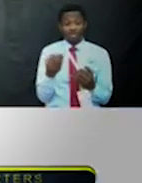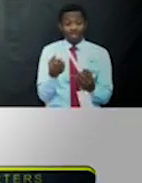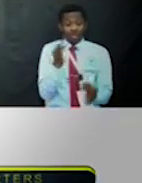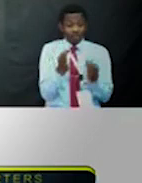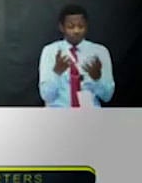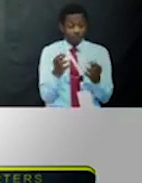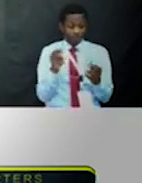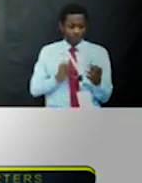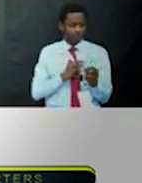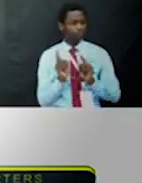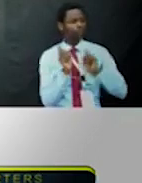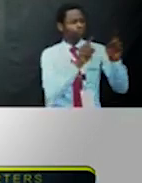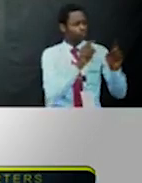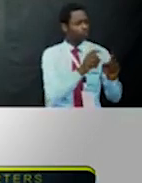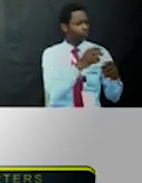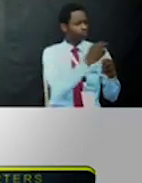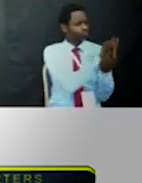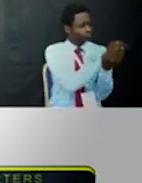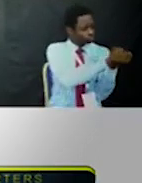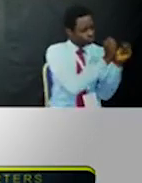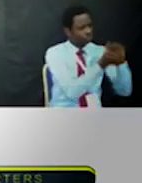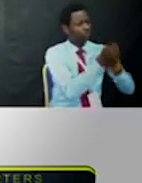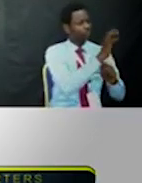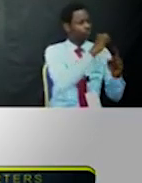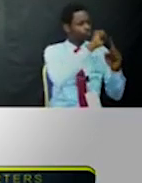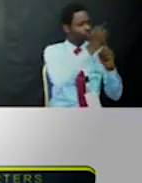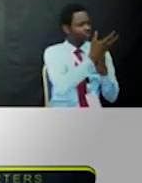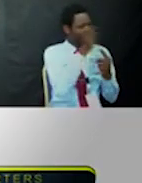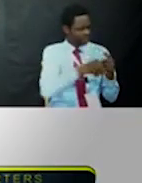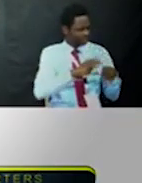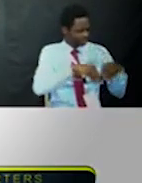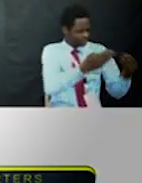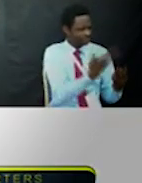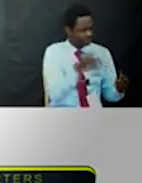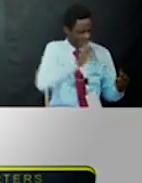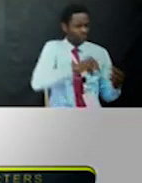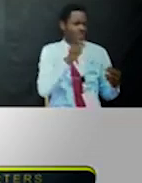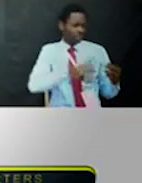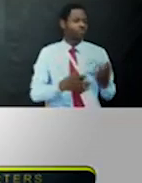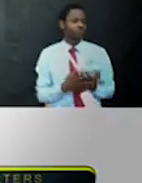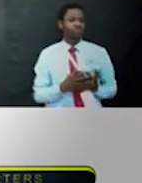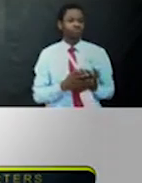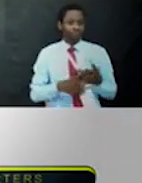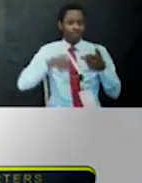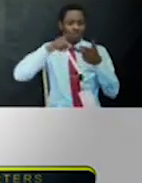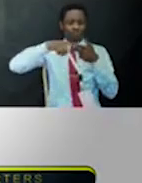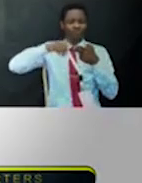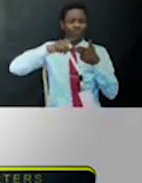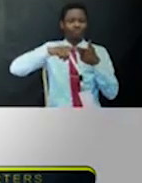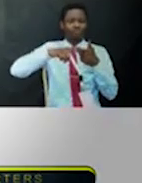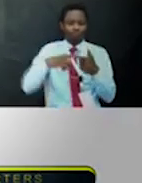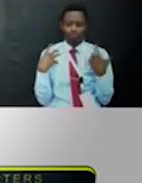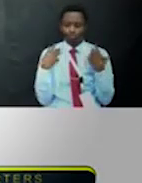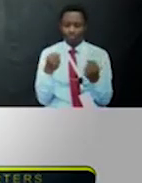the society, you have to equip them so they will be able to go. The second one is strengthening and realigning